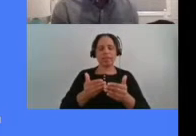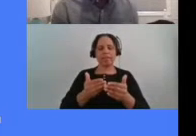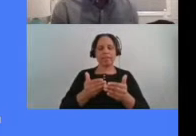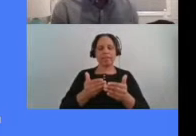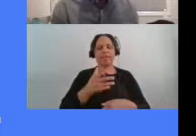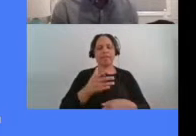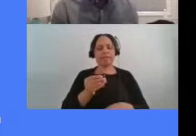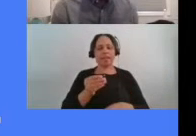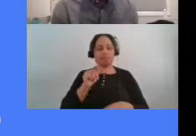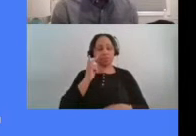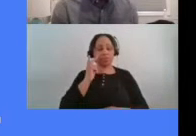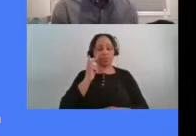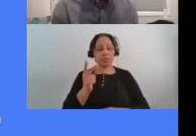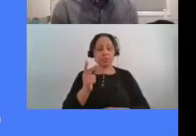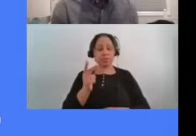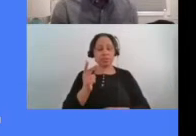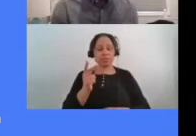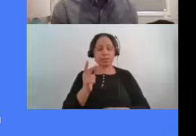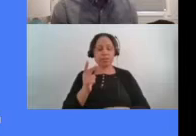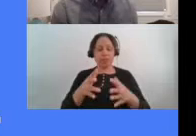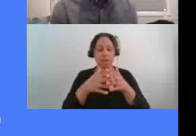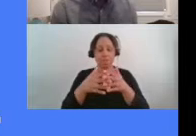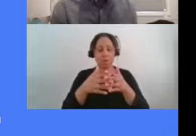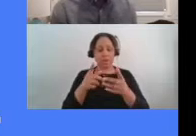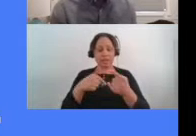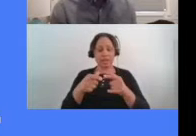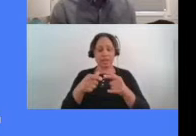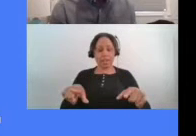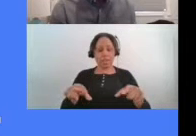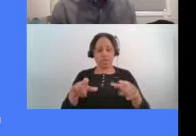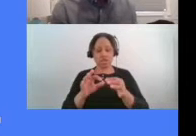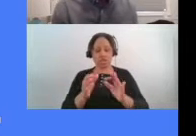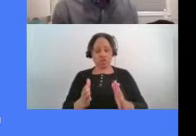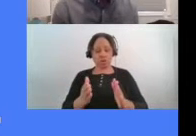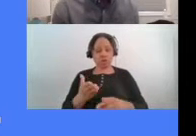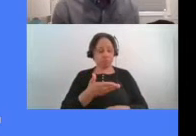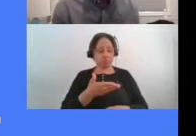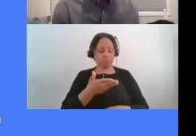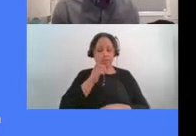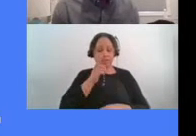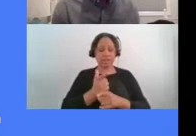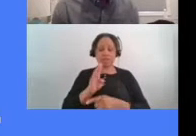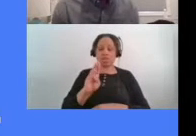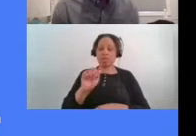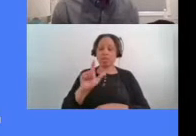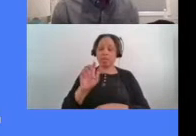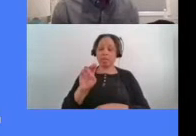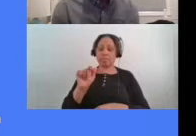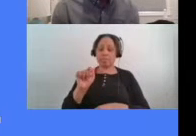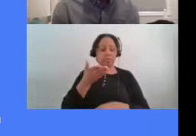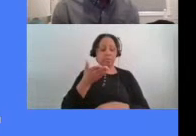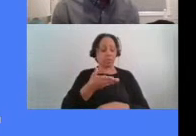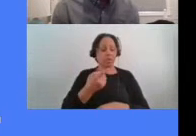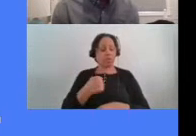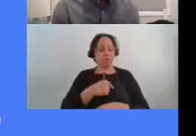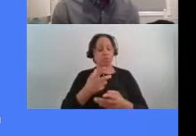you see the American Sign Language interpreter, this is Sister Balbina. We really want to say thank you to her as well. She is